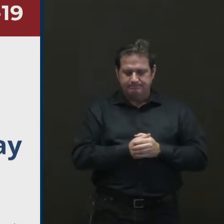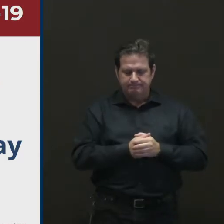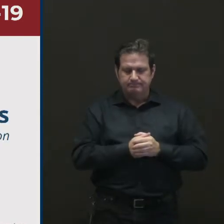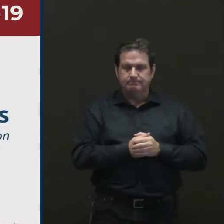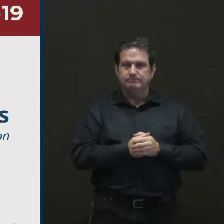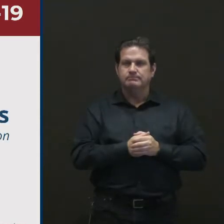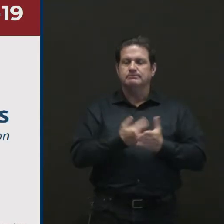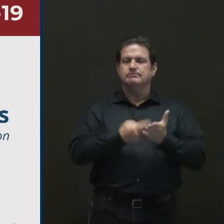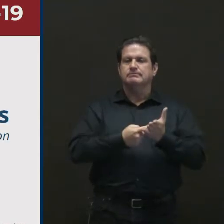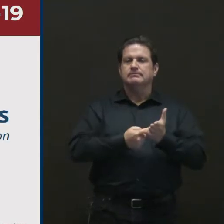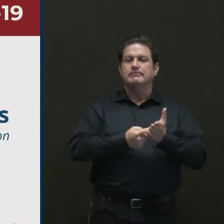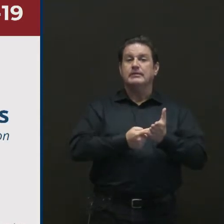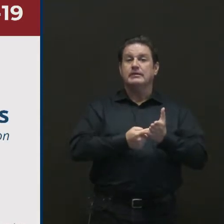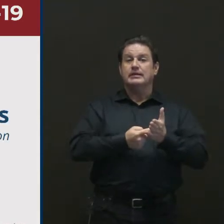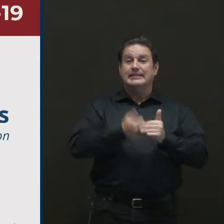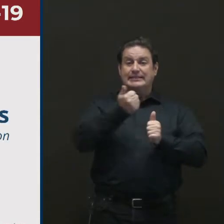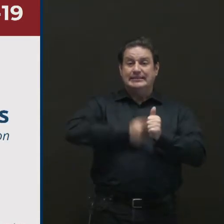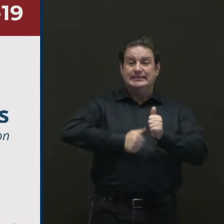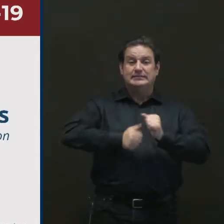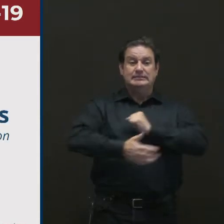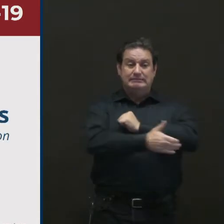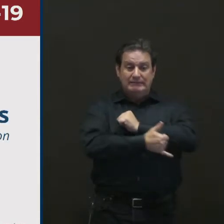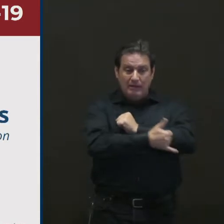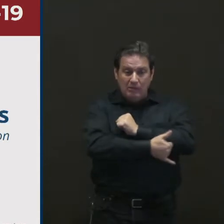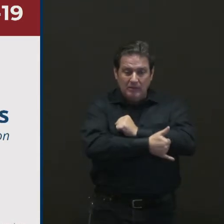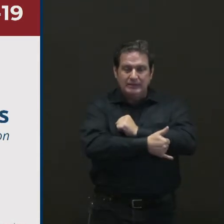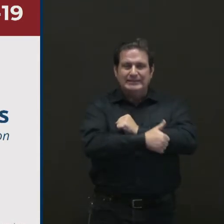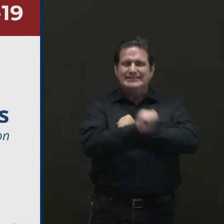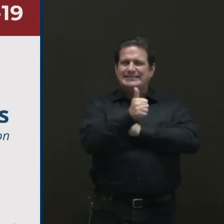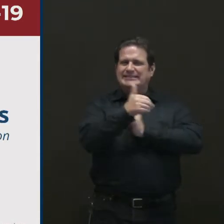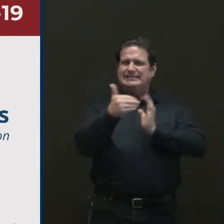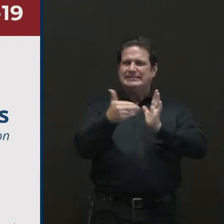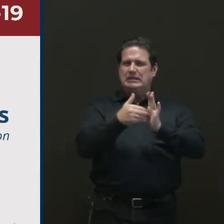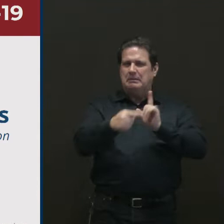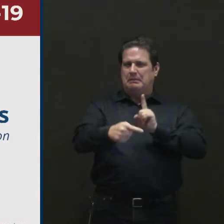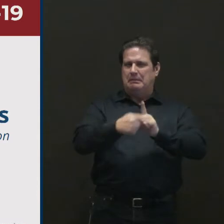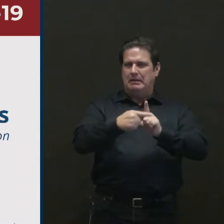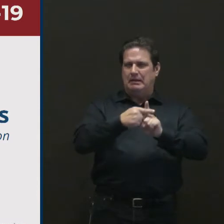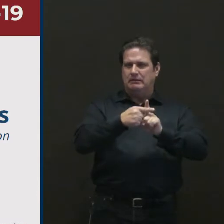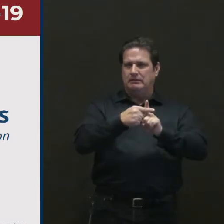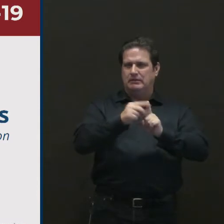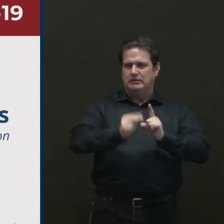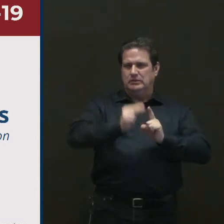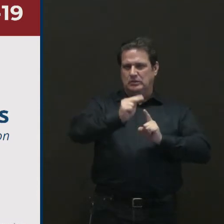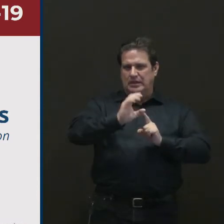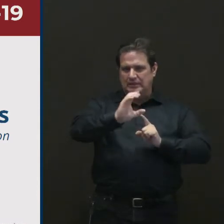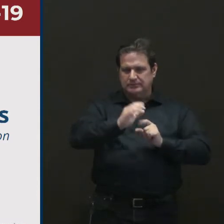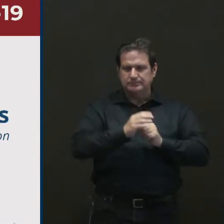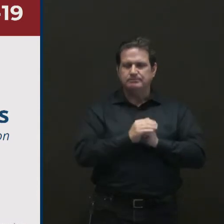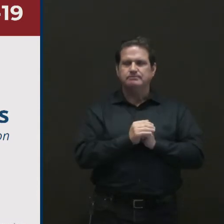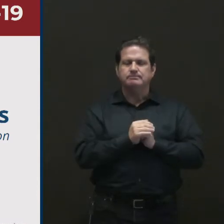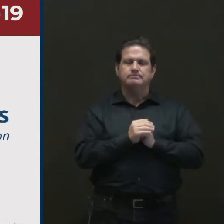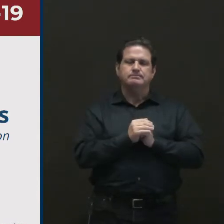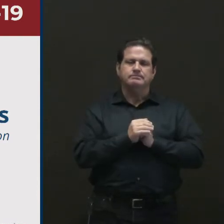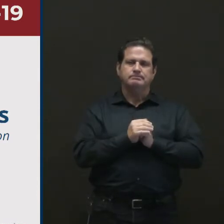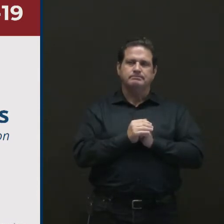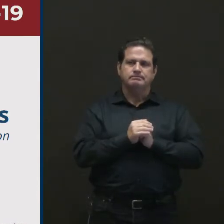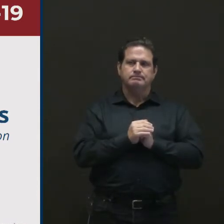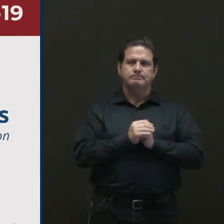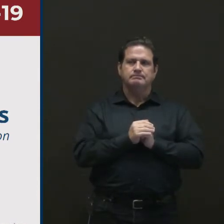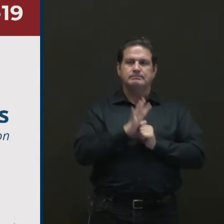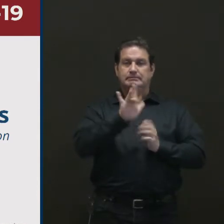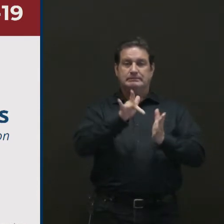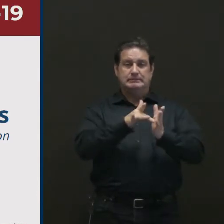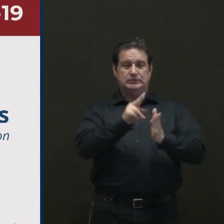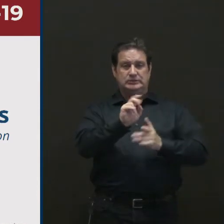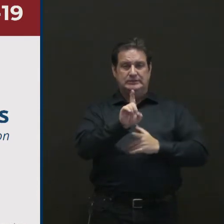about the individual cases per county, we're approaching 10,000 positive cases in Newcastle County, Kent